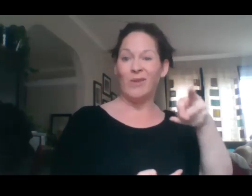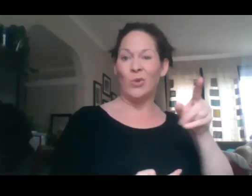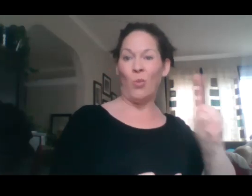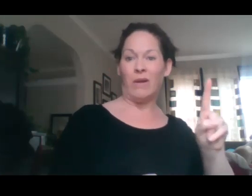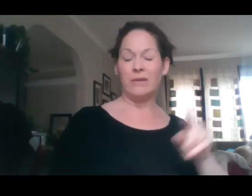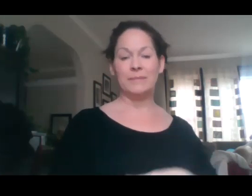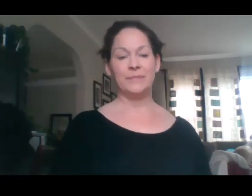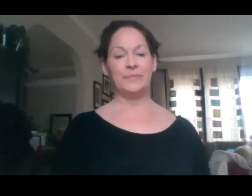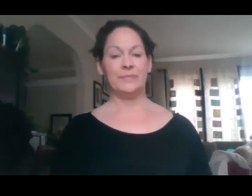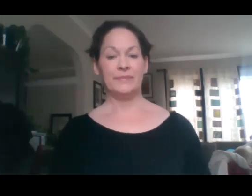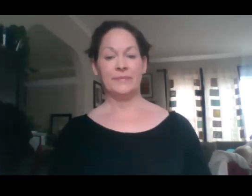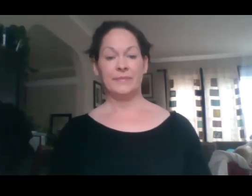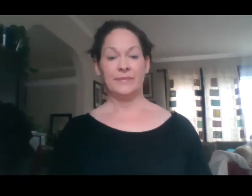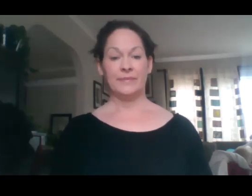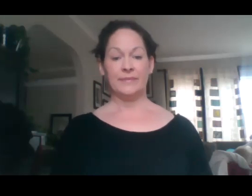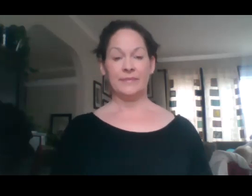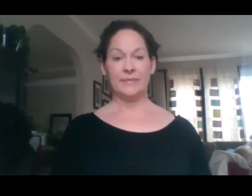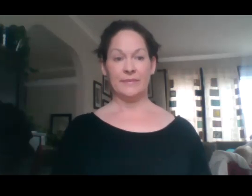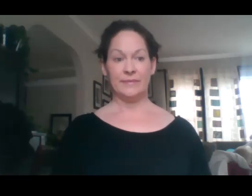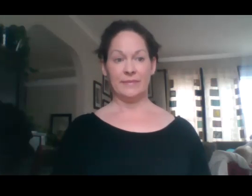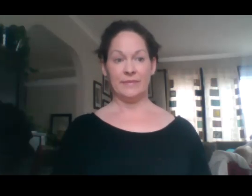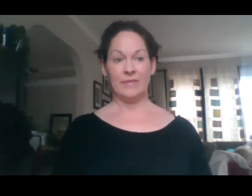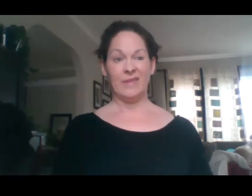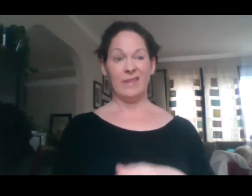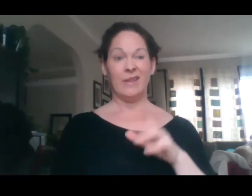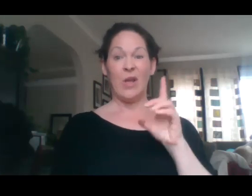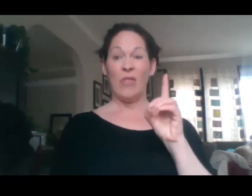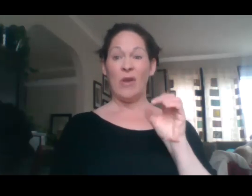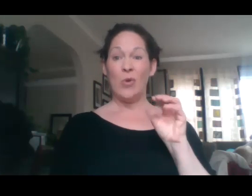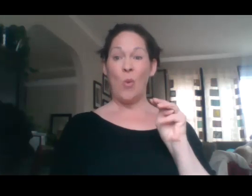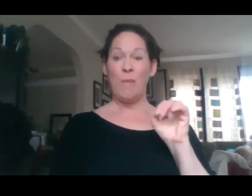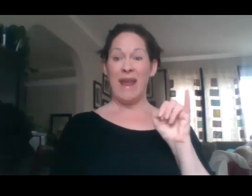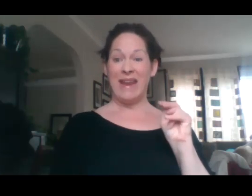So the first thing we want to do here, and I'll put the domain restriction up,